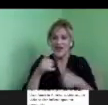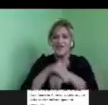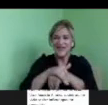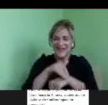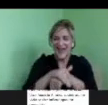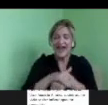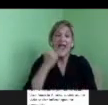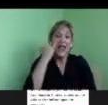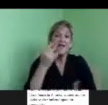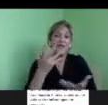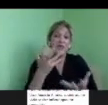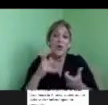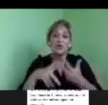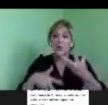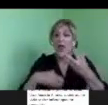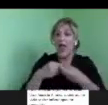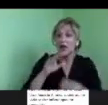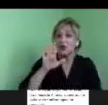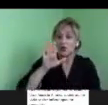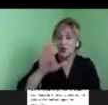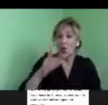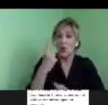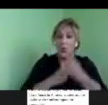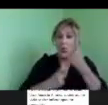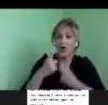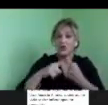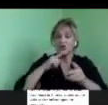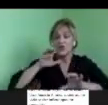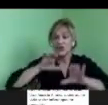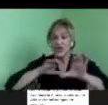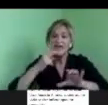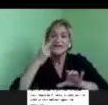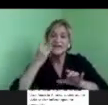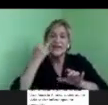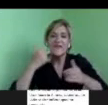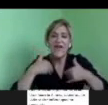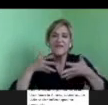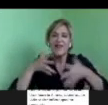if you guys want to add your questions to the chat, please do and we'll see if we have time to get to them.